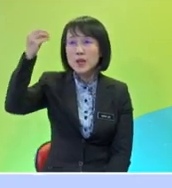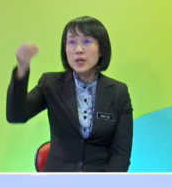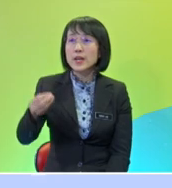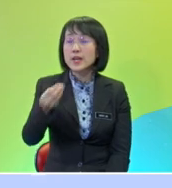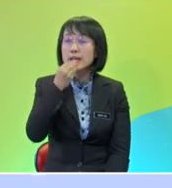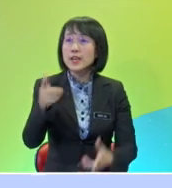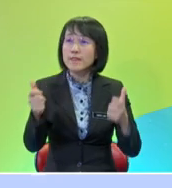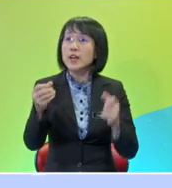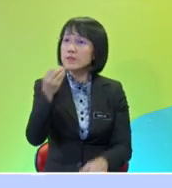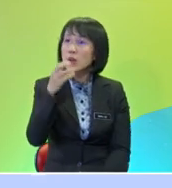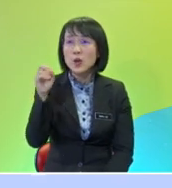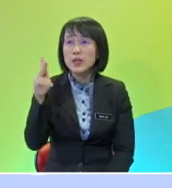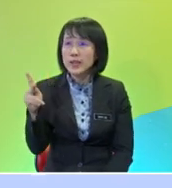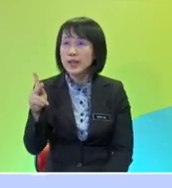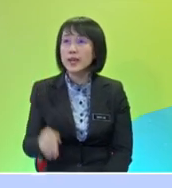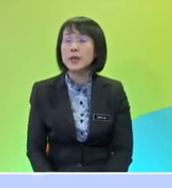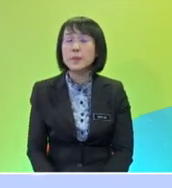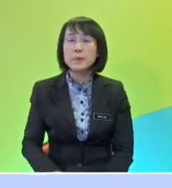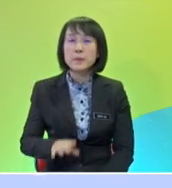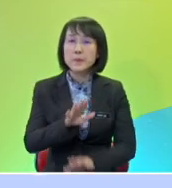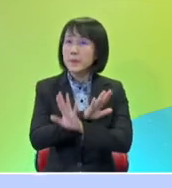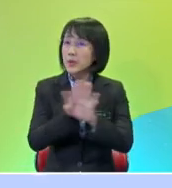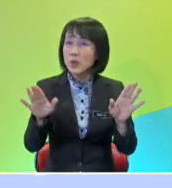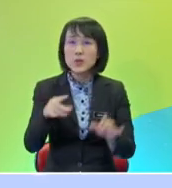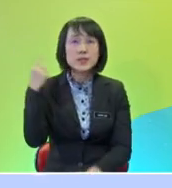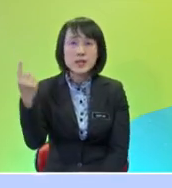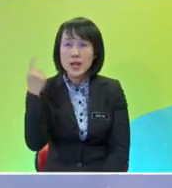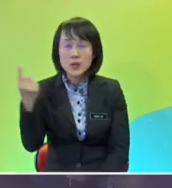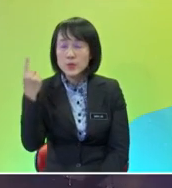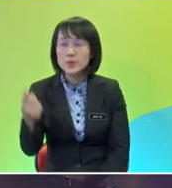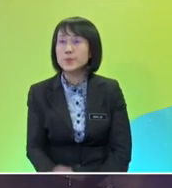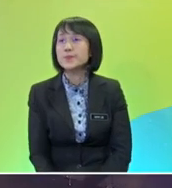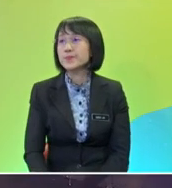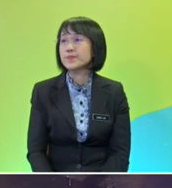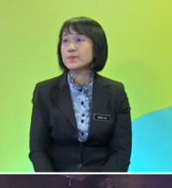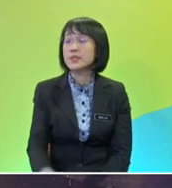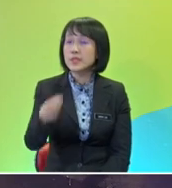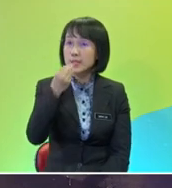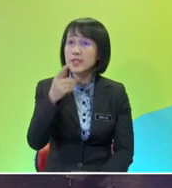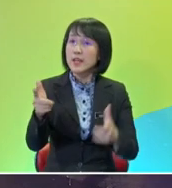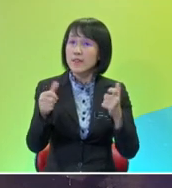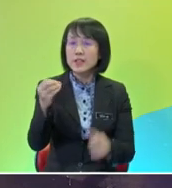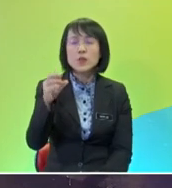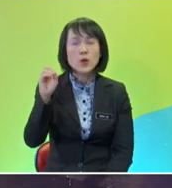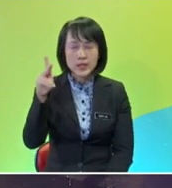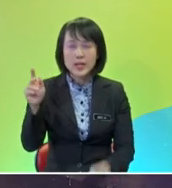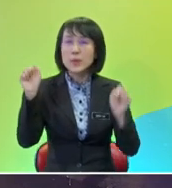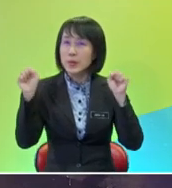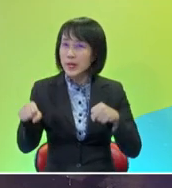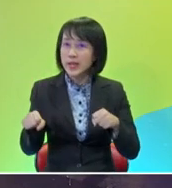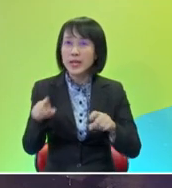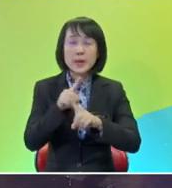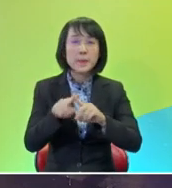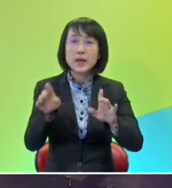is alright, but not as frequently. Excellent! Eating fast food is alright, but